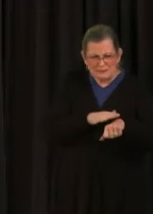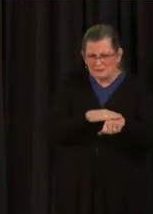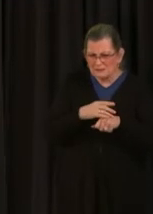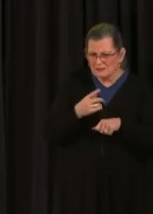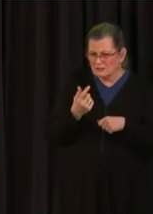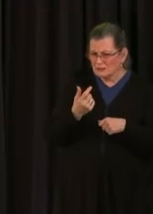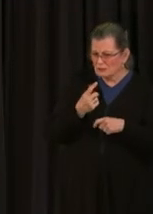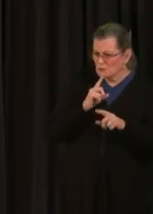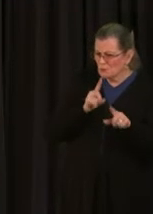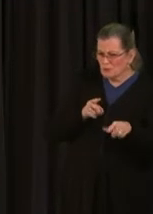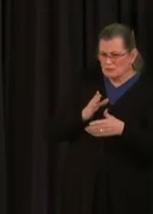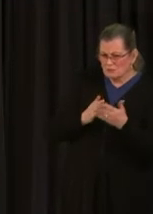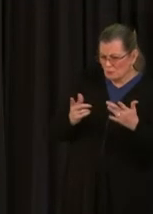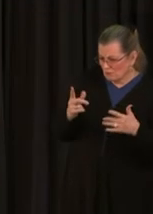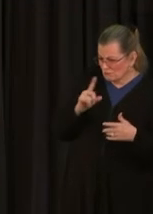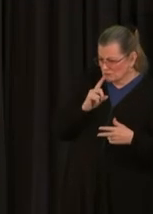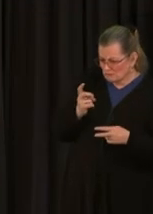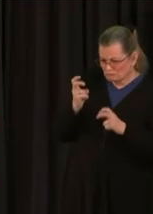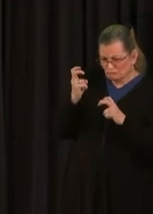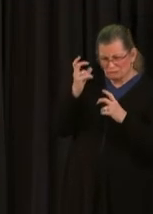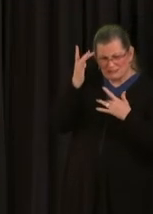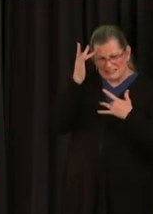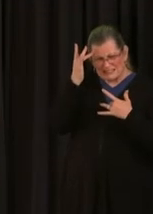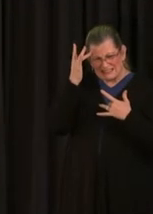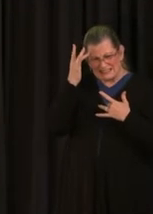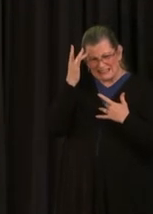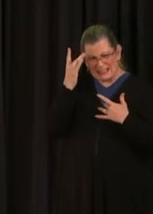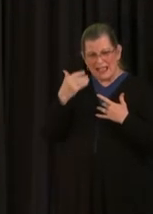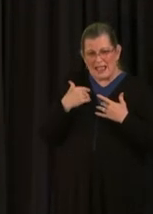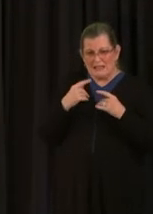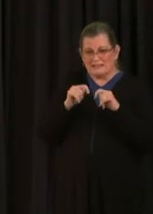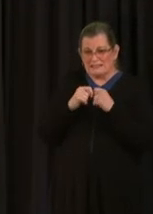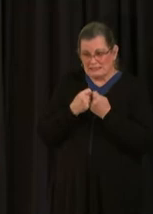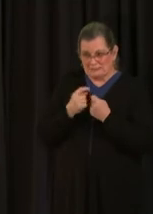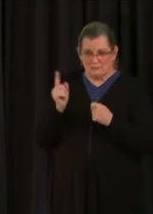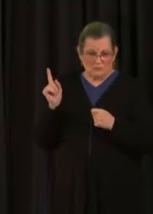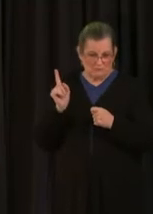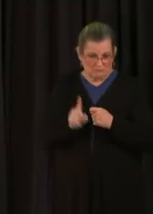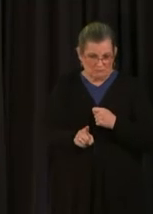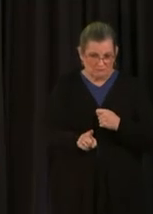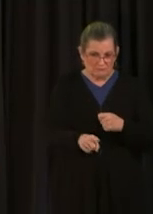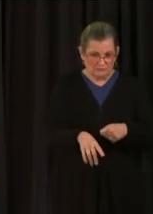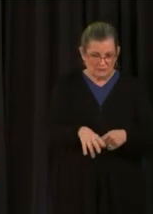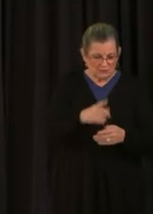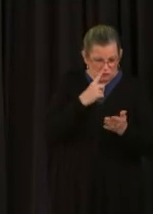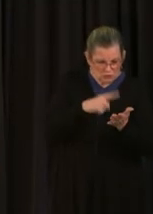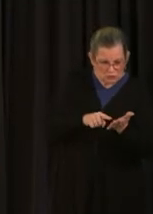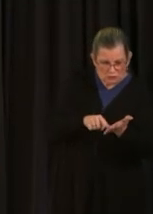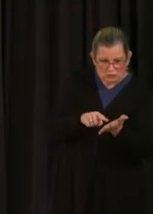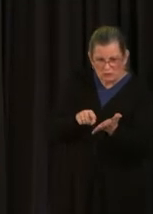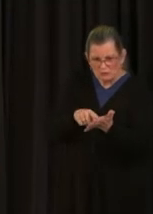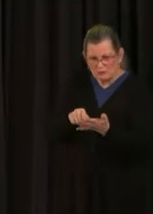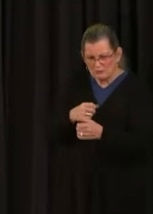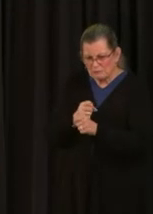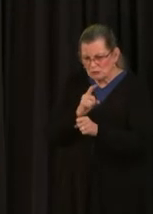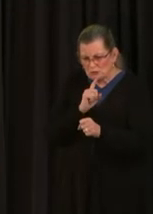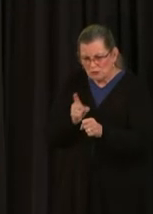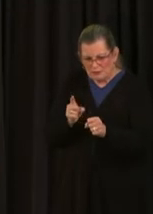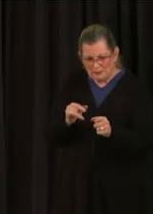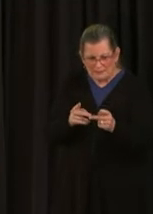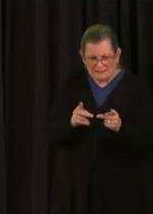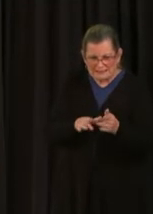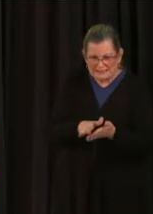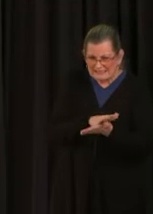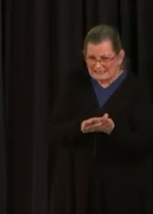any presence of the virus on any surface. We also clean our stations on a regular basis. On a daily